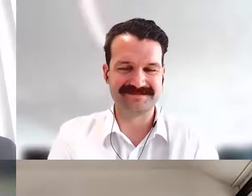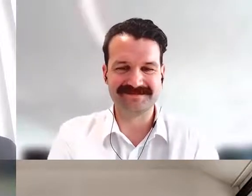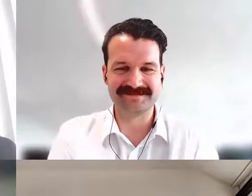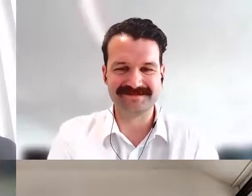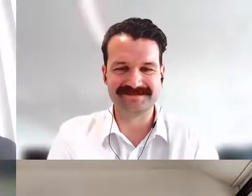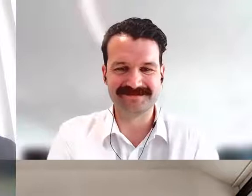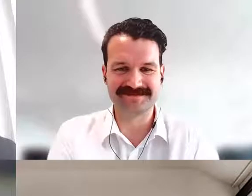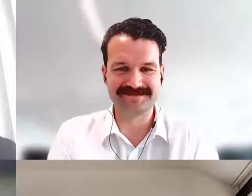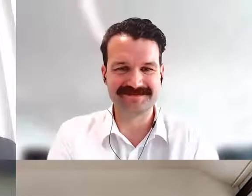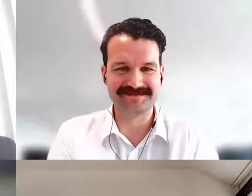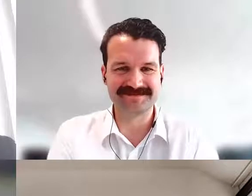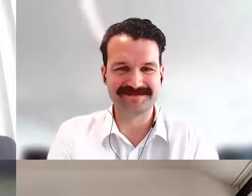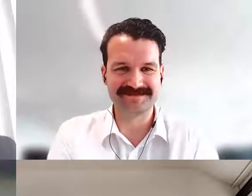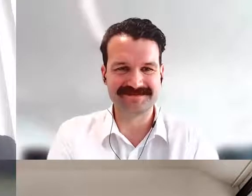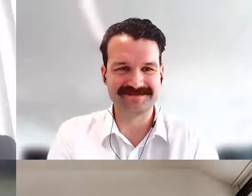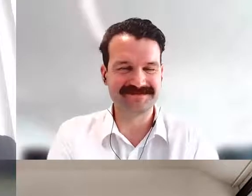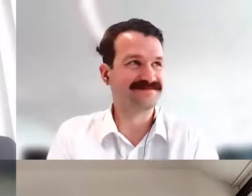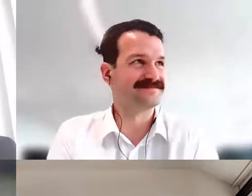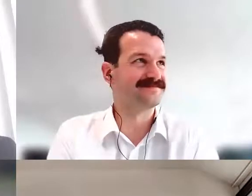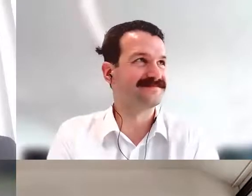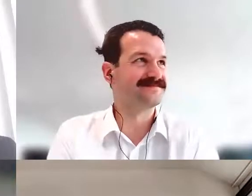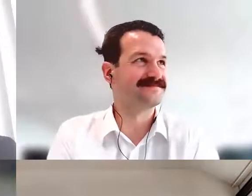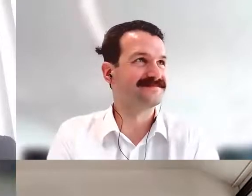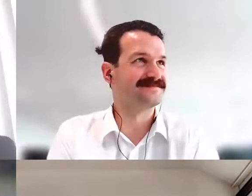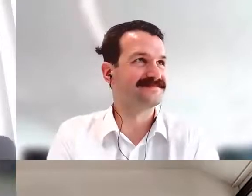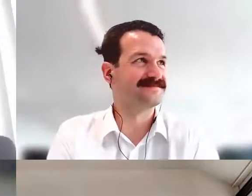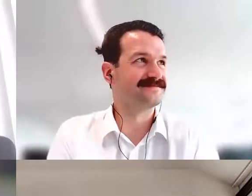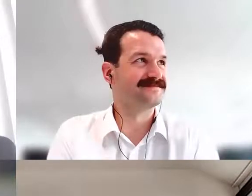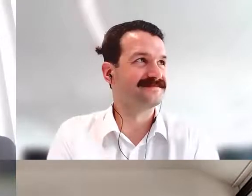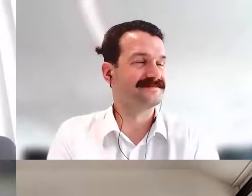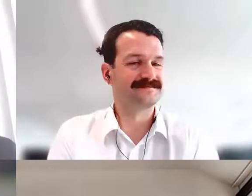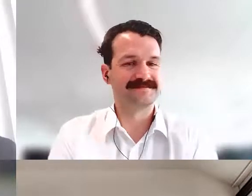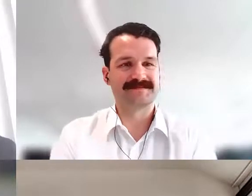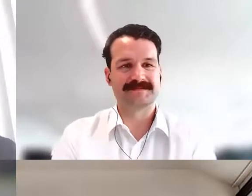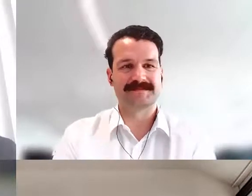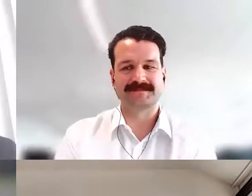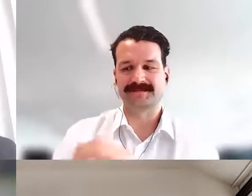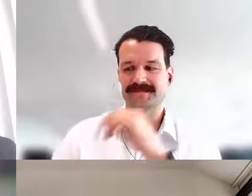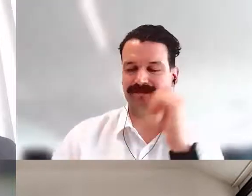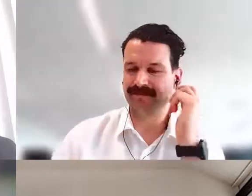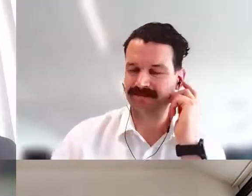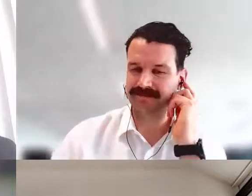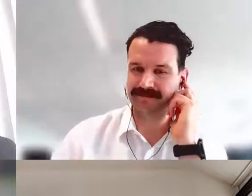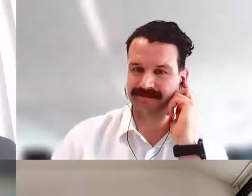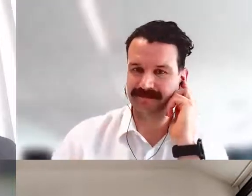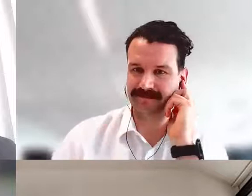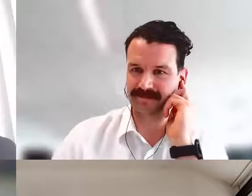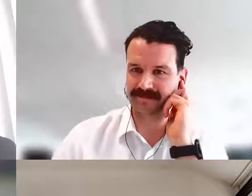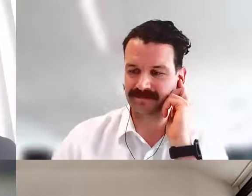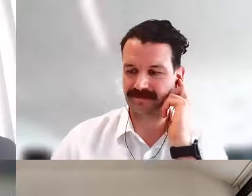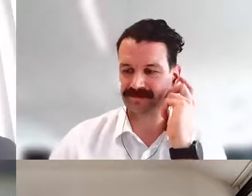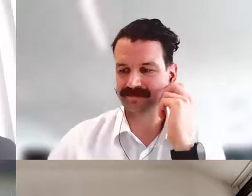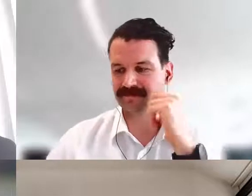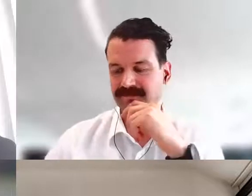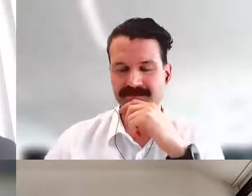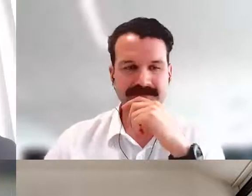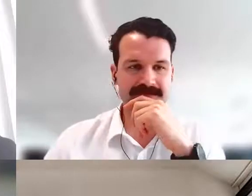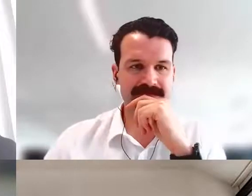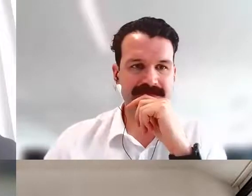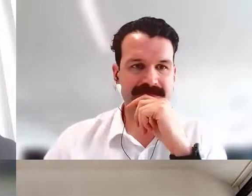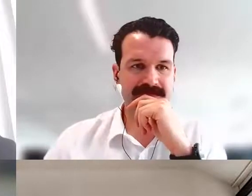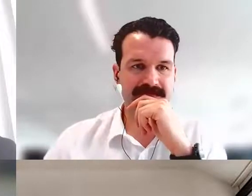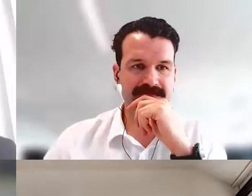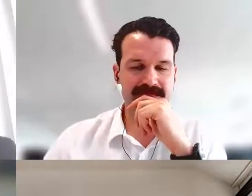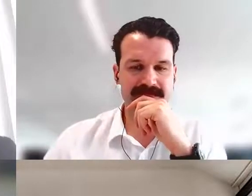months ago. So excellent. We're ready when it's ready. And just as a follow-up to that one, you did mention that there is some